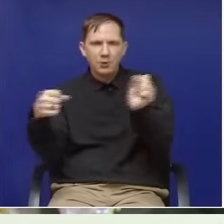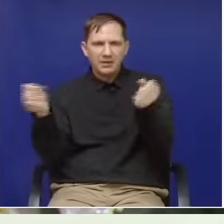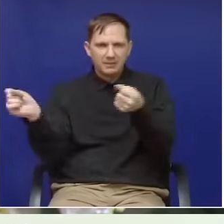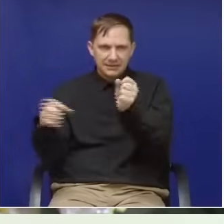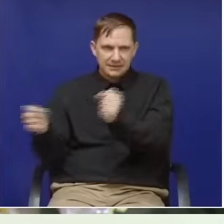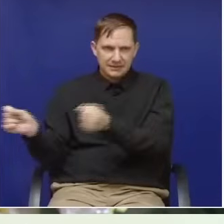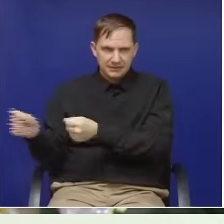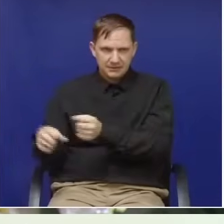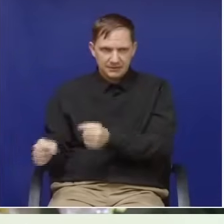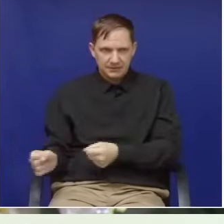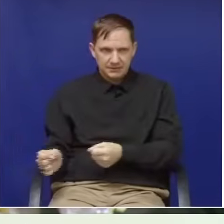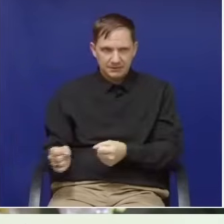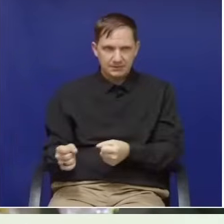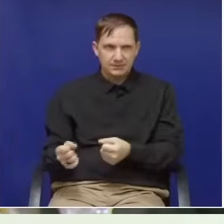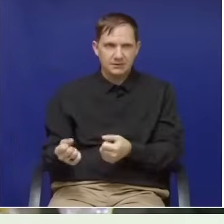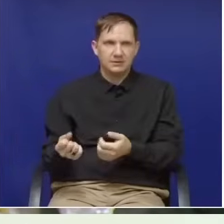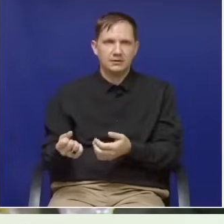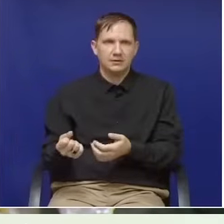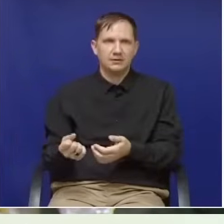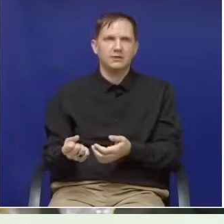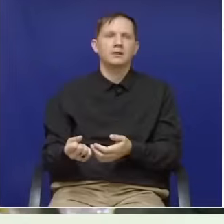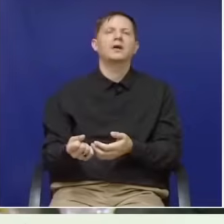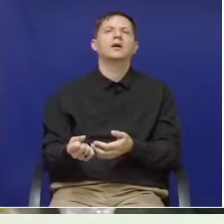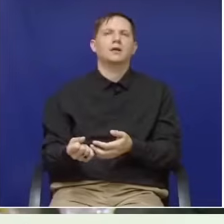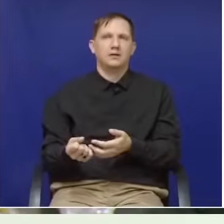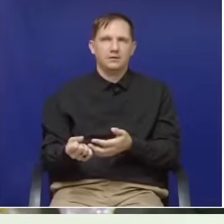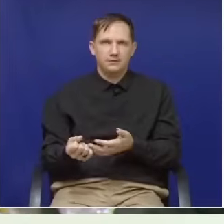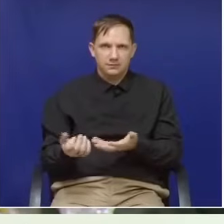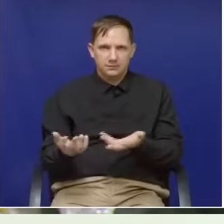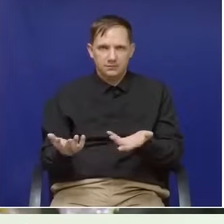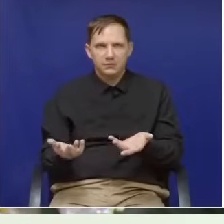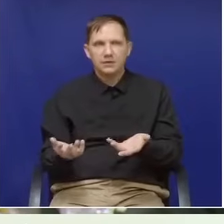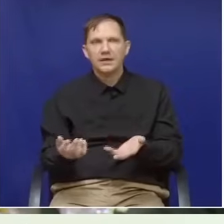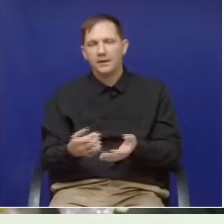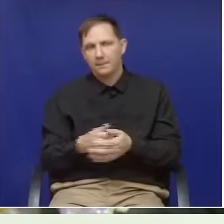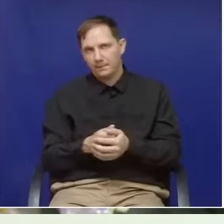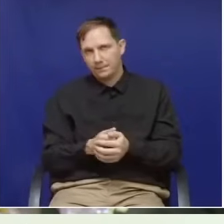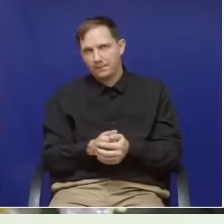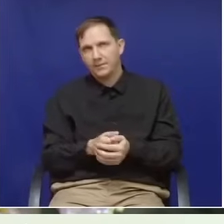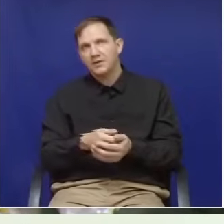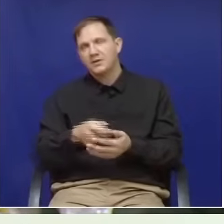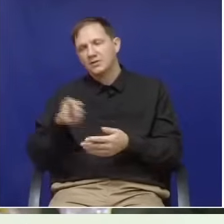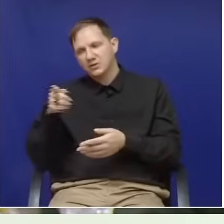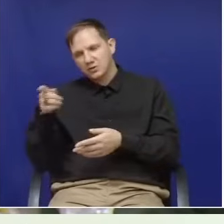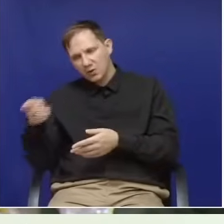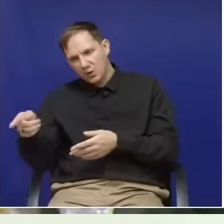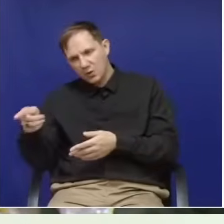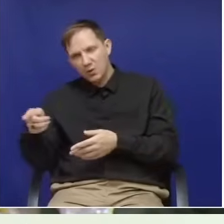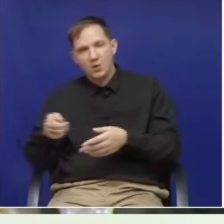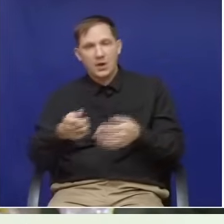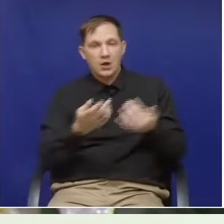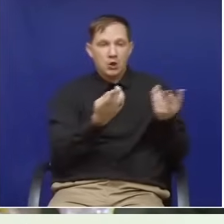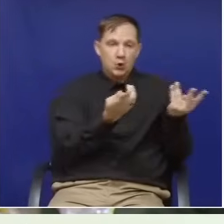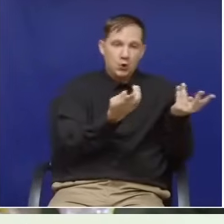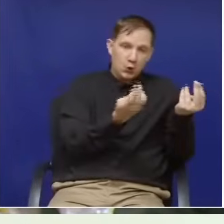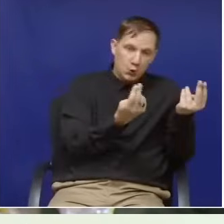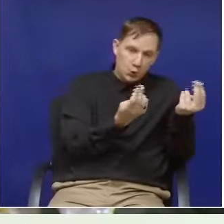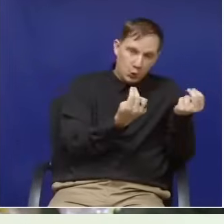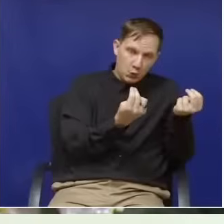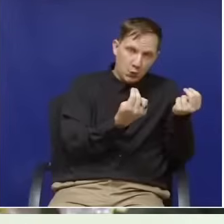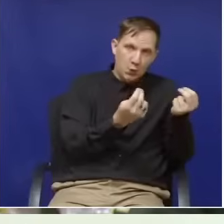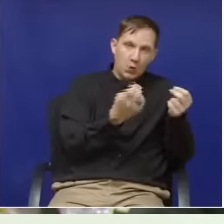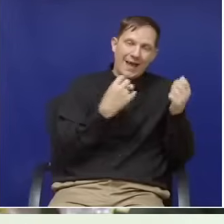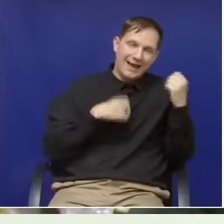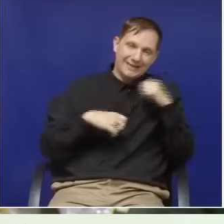we procure our services, and we believe General Dimpani is capable of leading that process to ensure that there